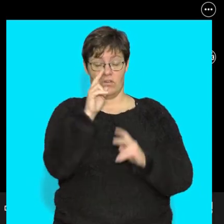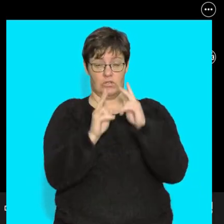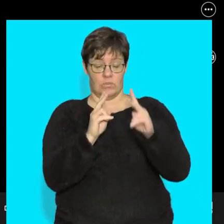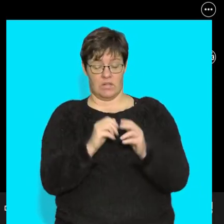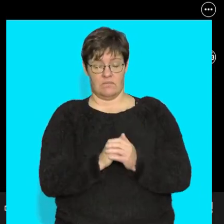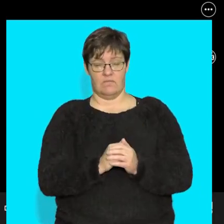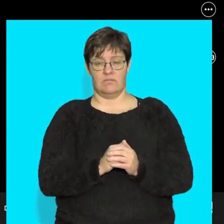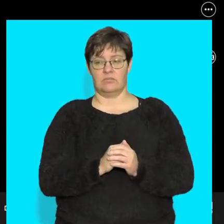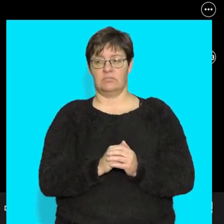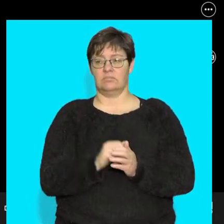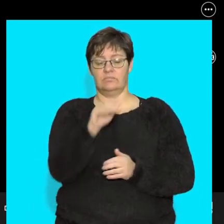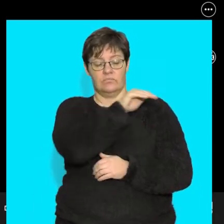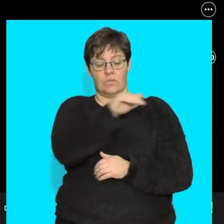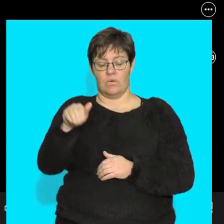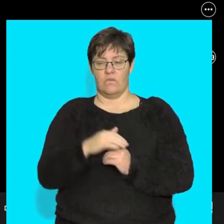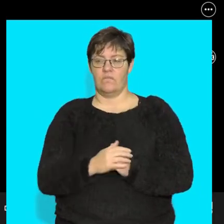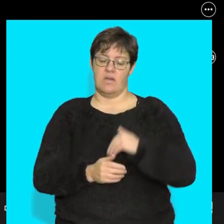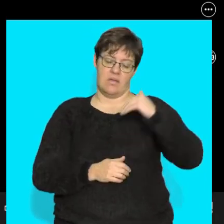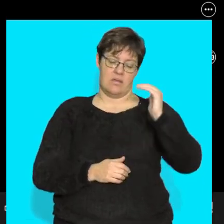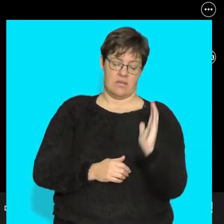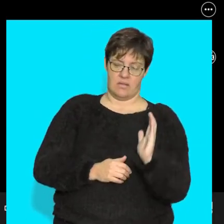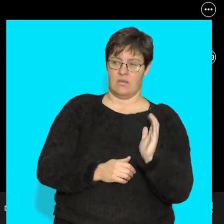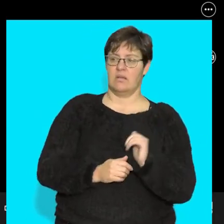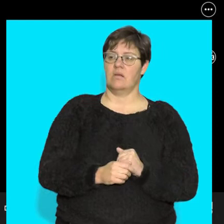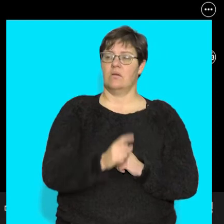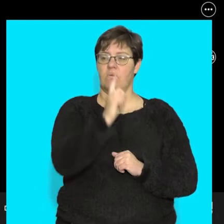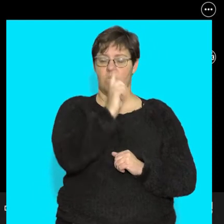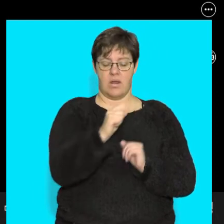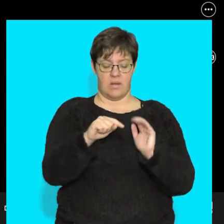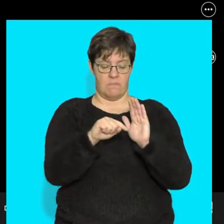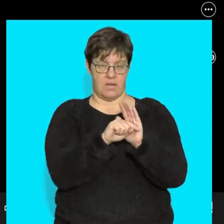0,105 divided by 12 all over